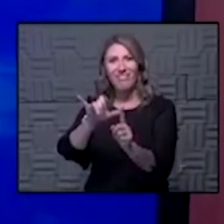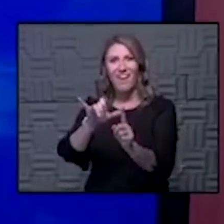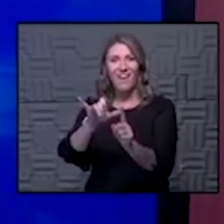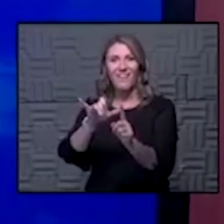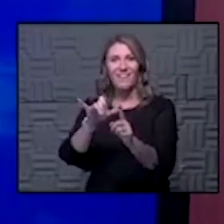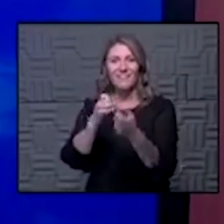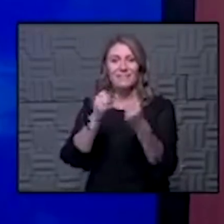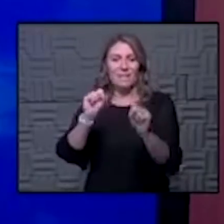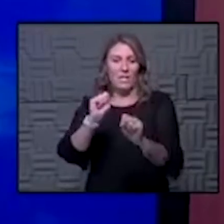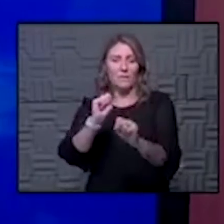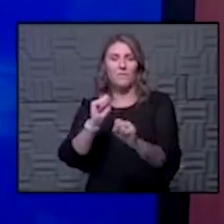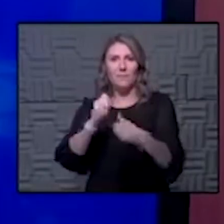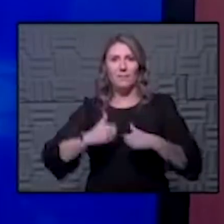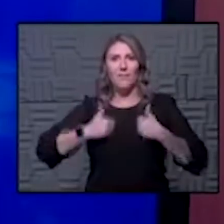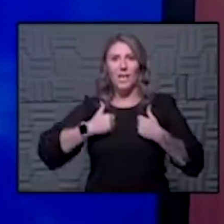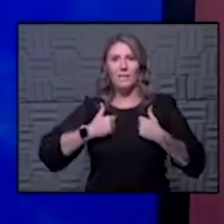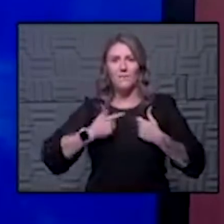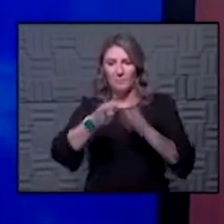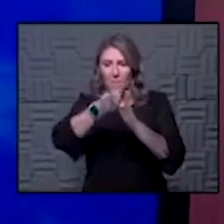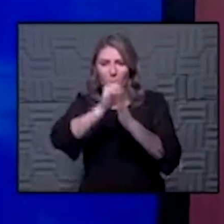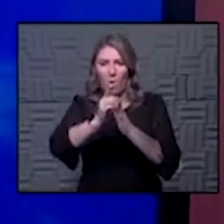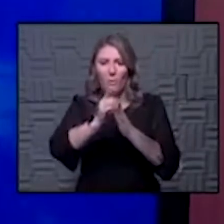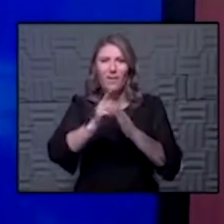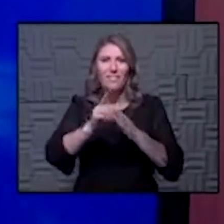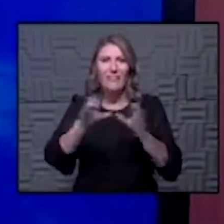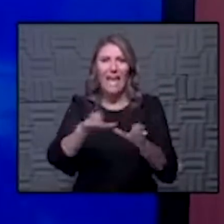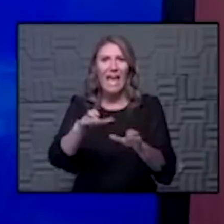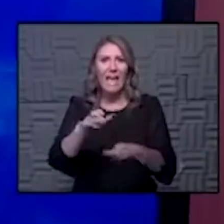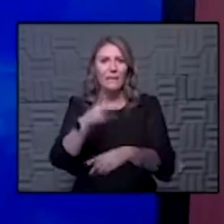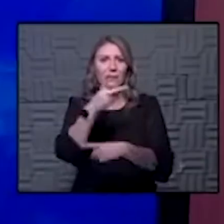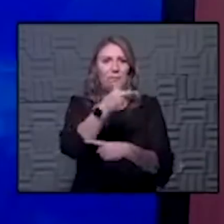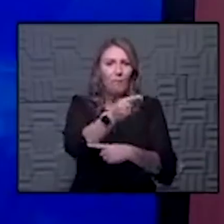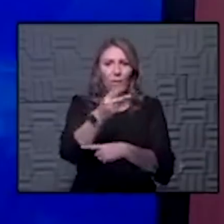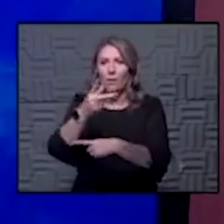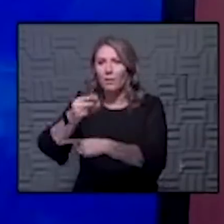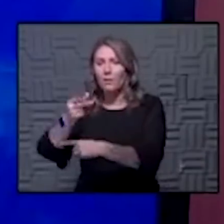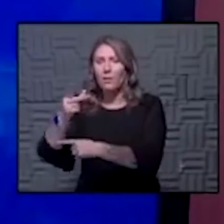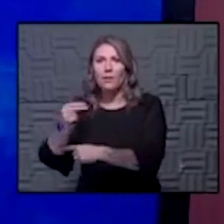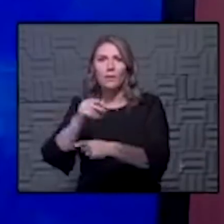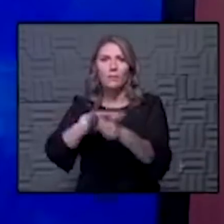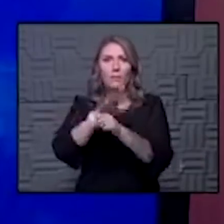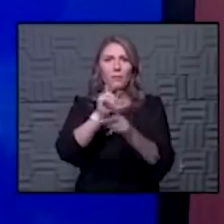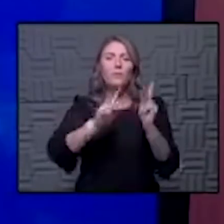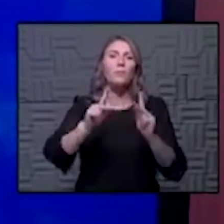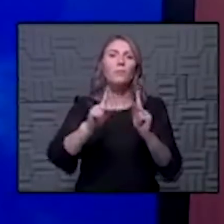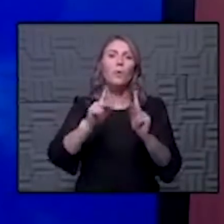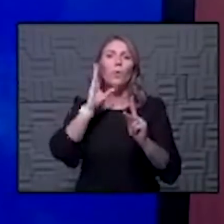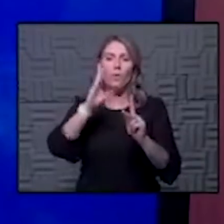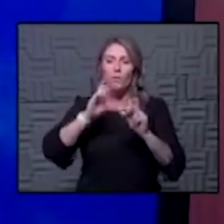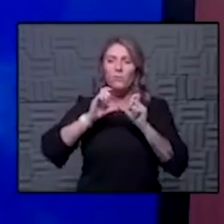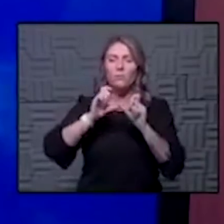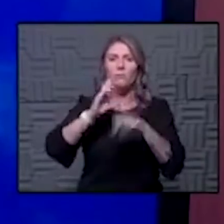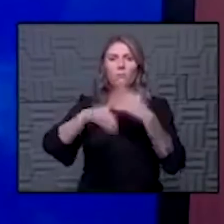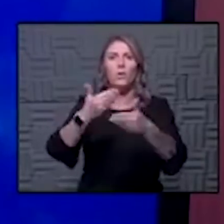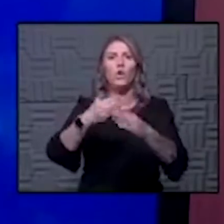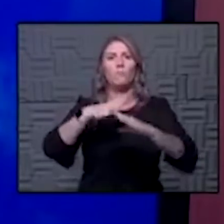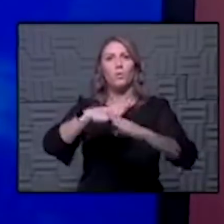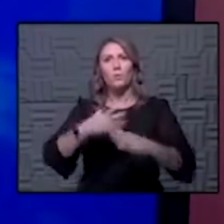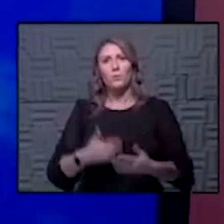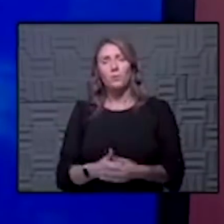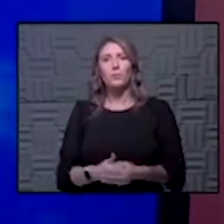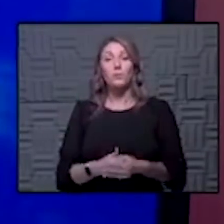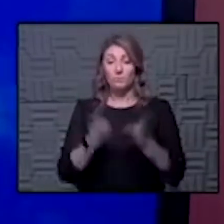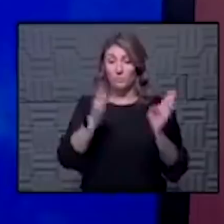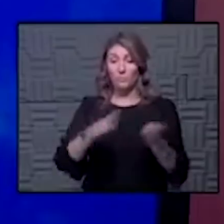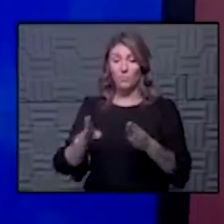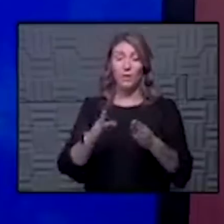get to the point where we can give the vaccine, the act of giving it to enough people in a way that generates long-lasting immunity. And the plan of starting